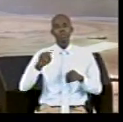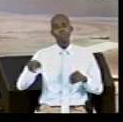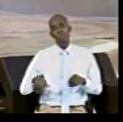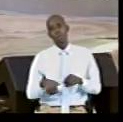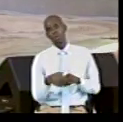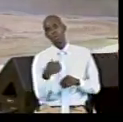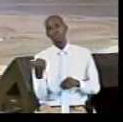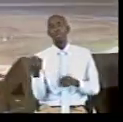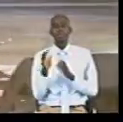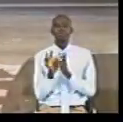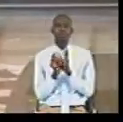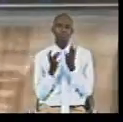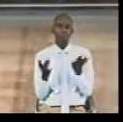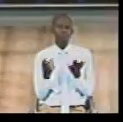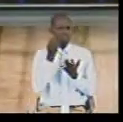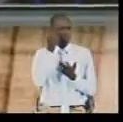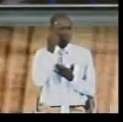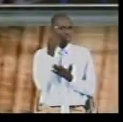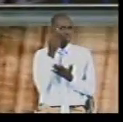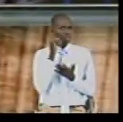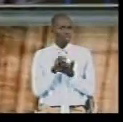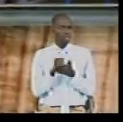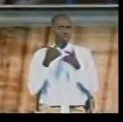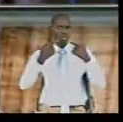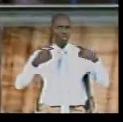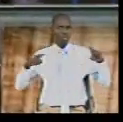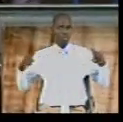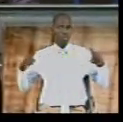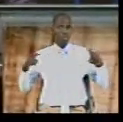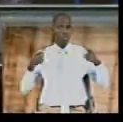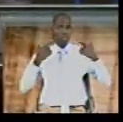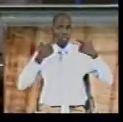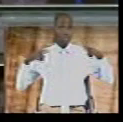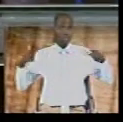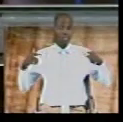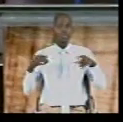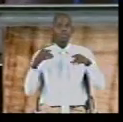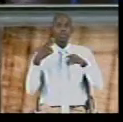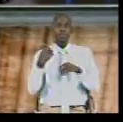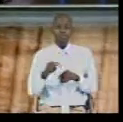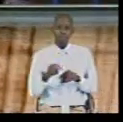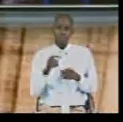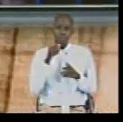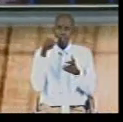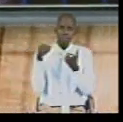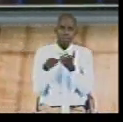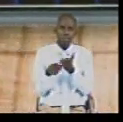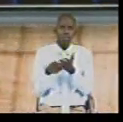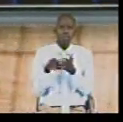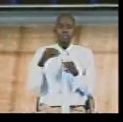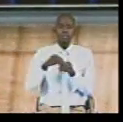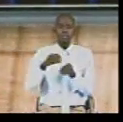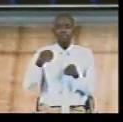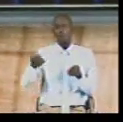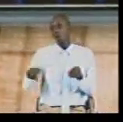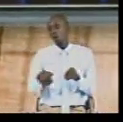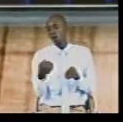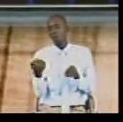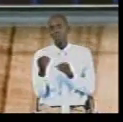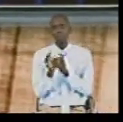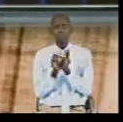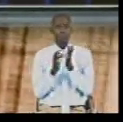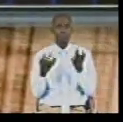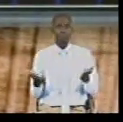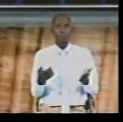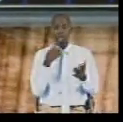scriptures. Understand the language? His epistles, the other scriptures. He affirmed that the epistles